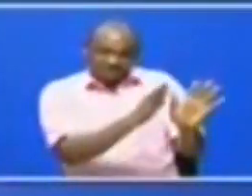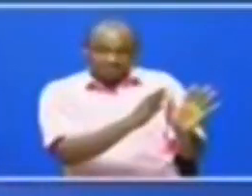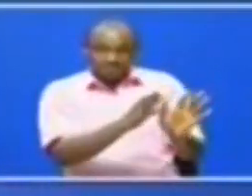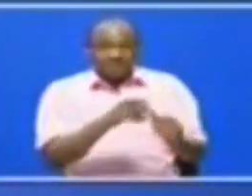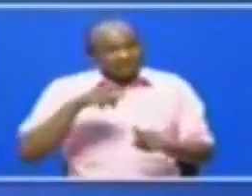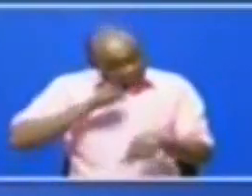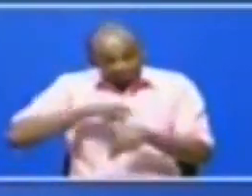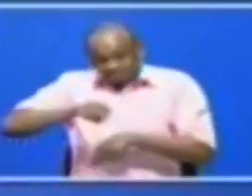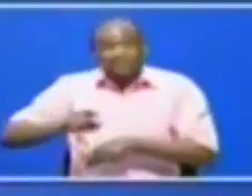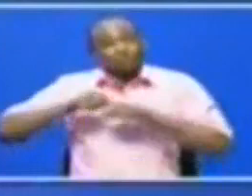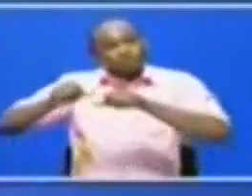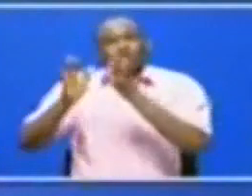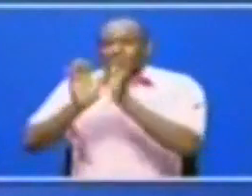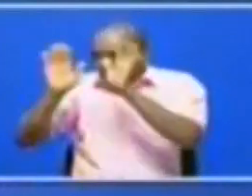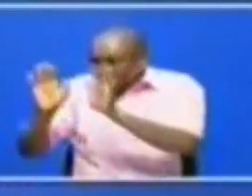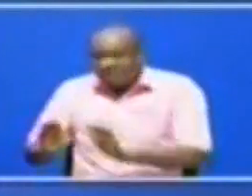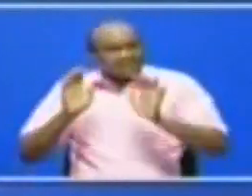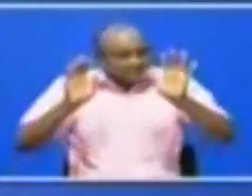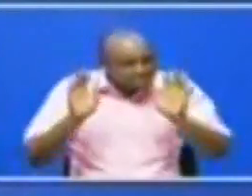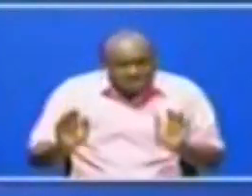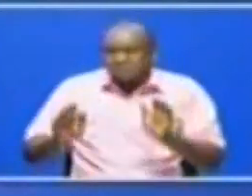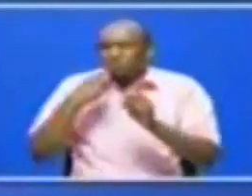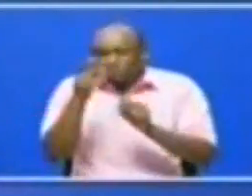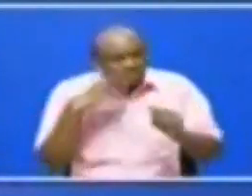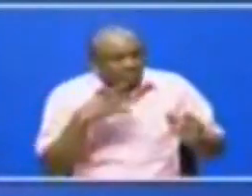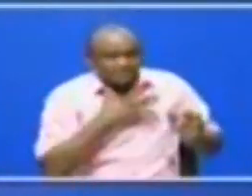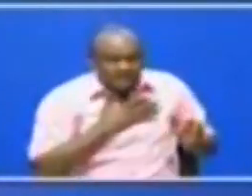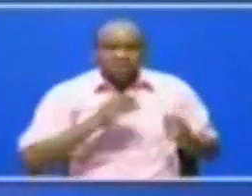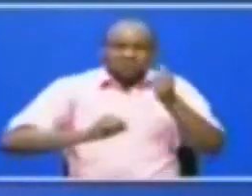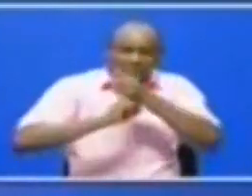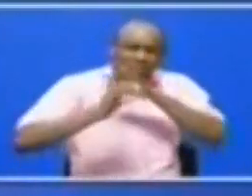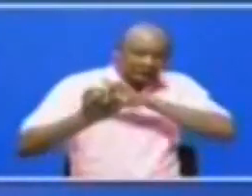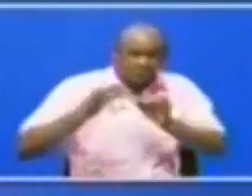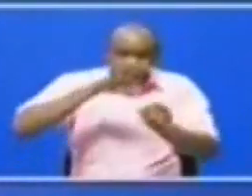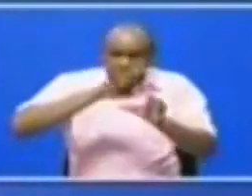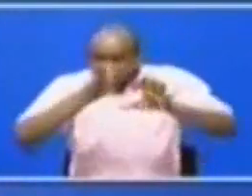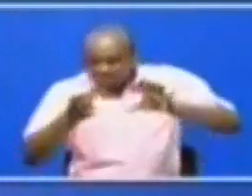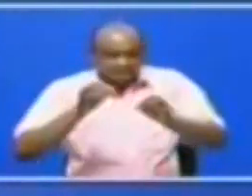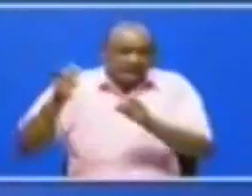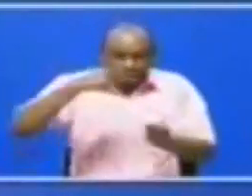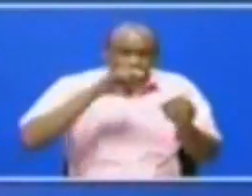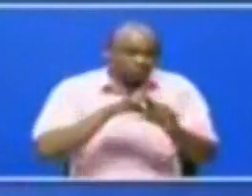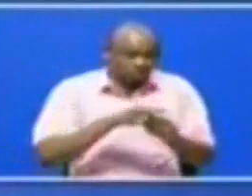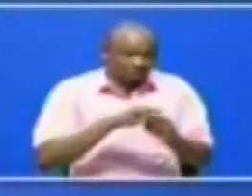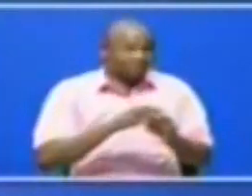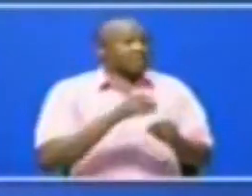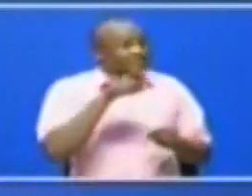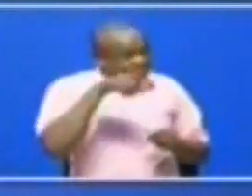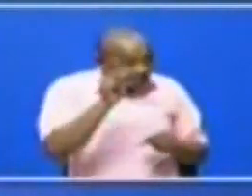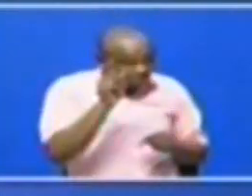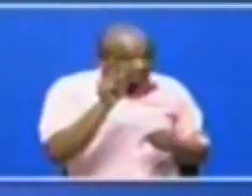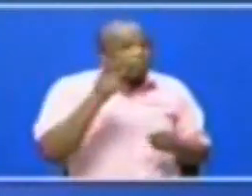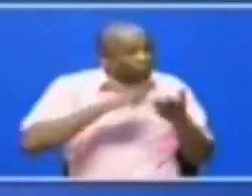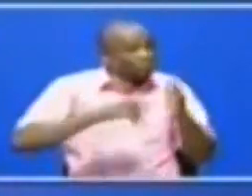the campaign trail and try to energize their base to show up and vote in large numbers. Because one of the things that is